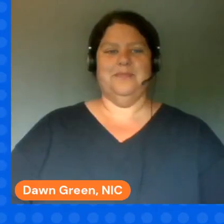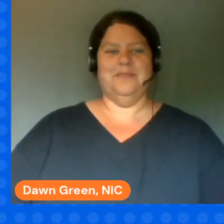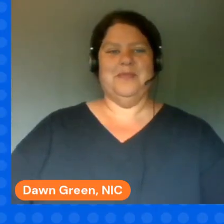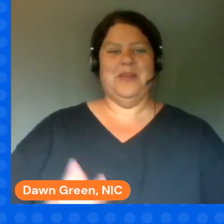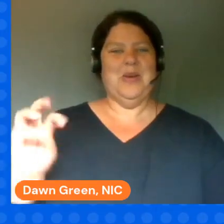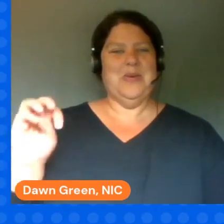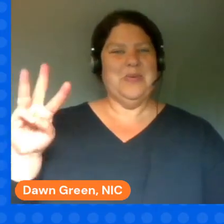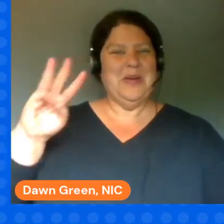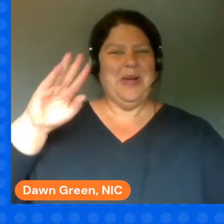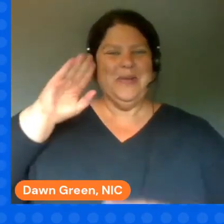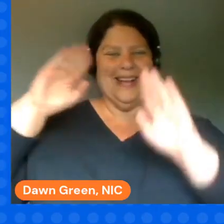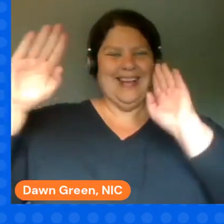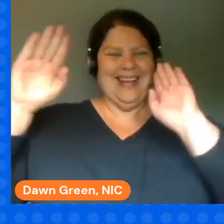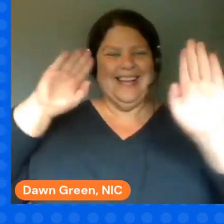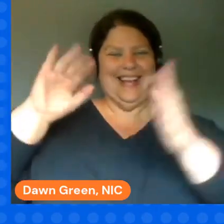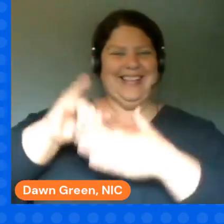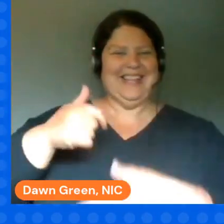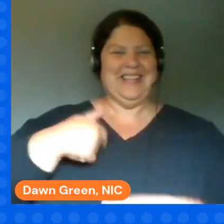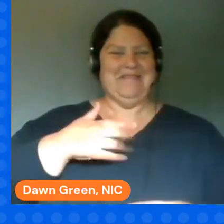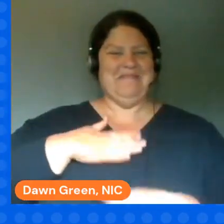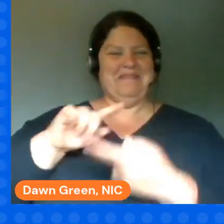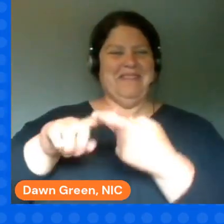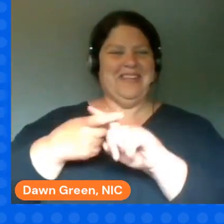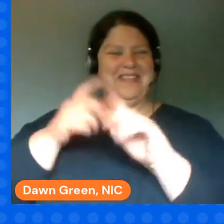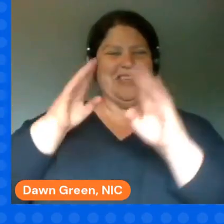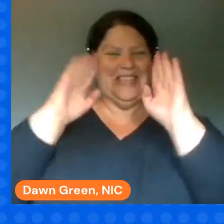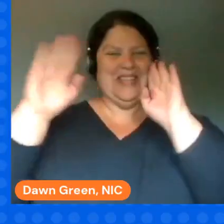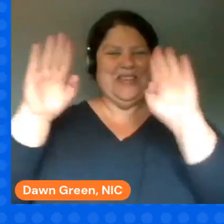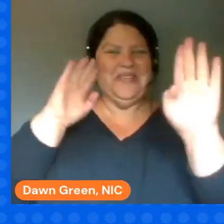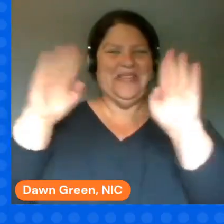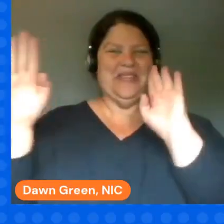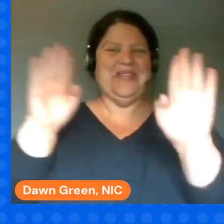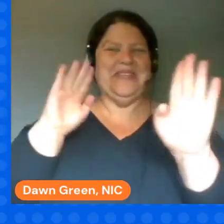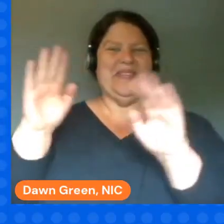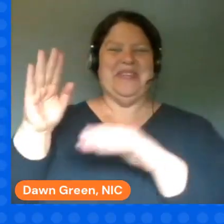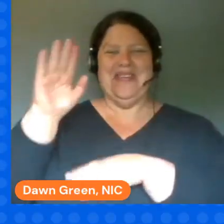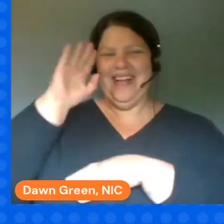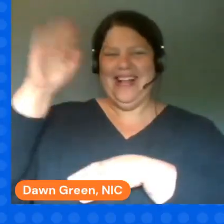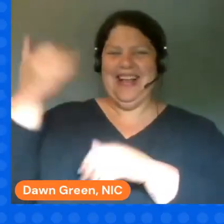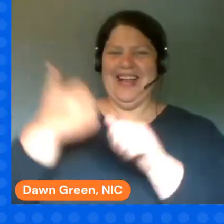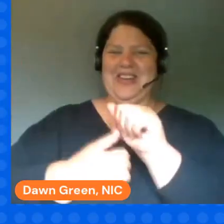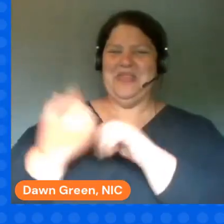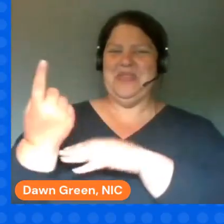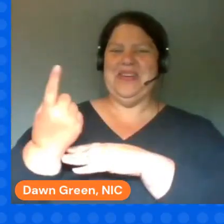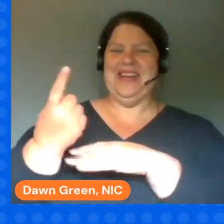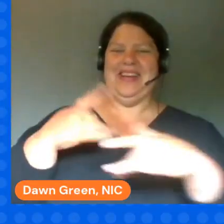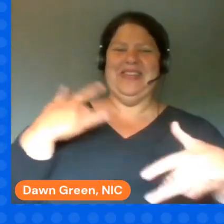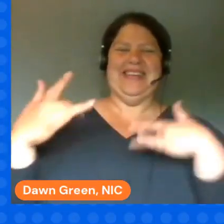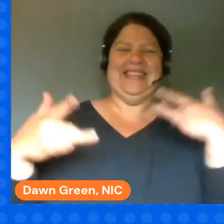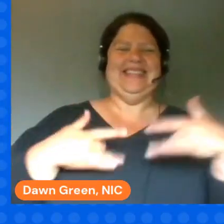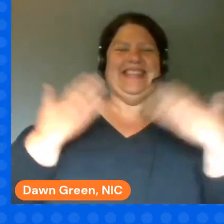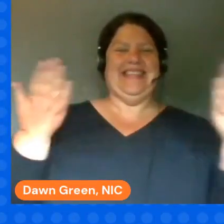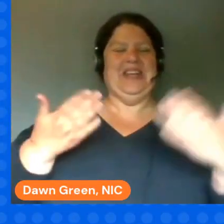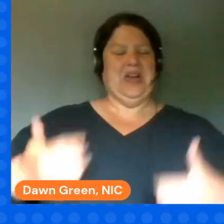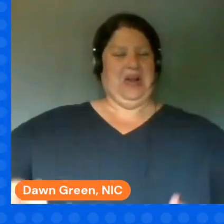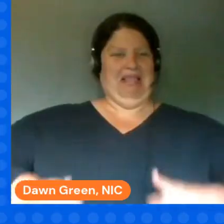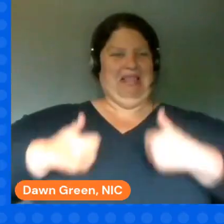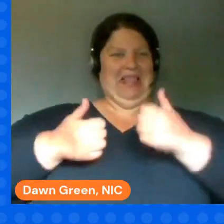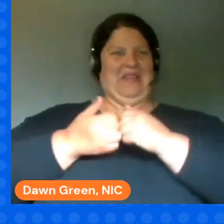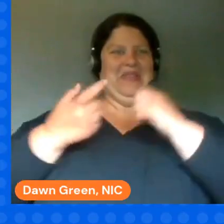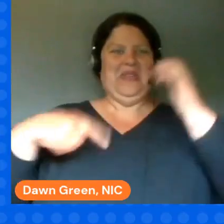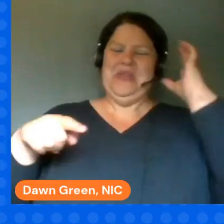Wow. Hey, that's me and my friends. Hello. Hey. Hi, everybody. We're so excited to be live with